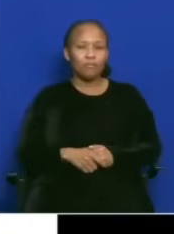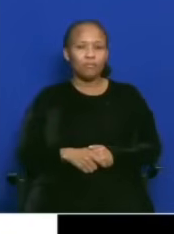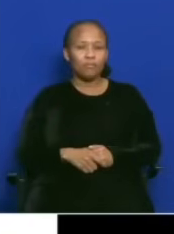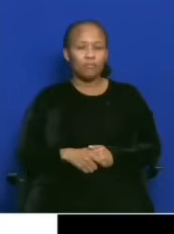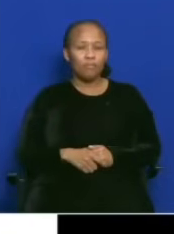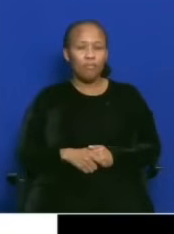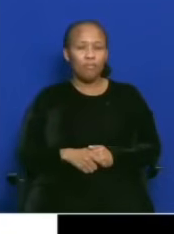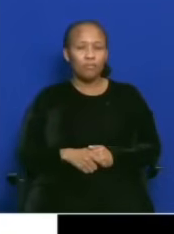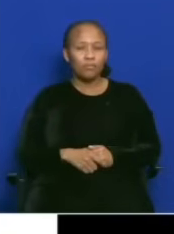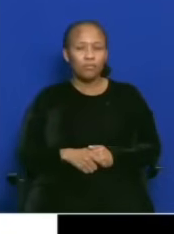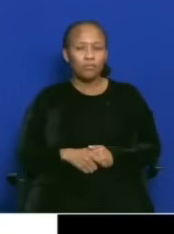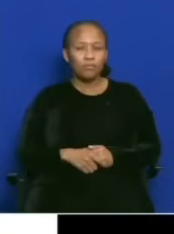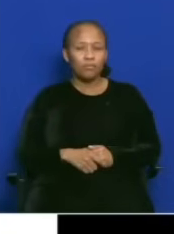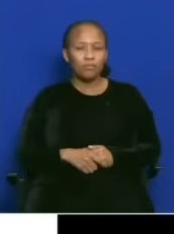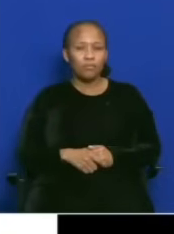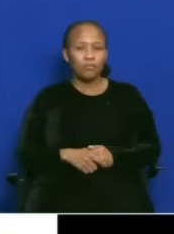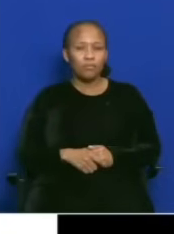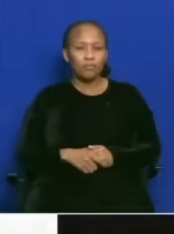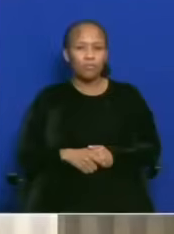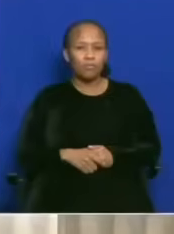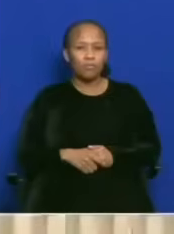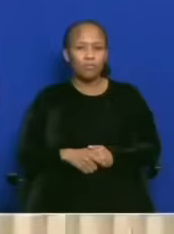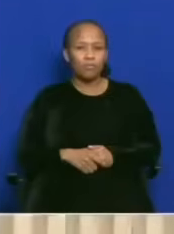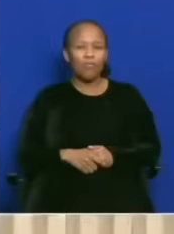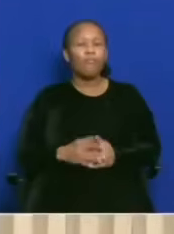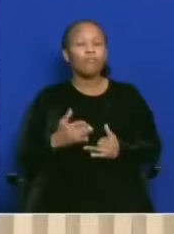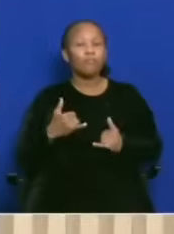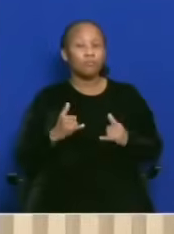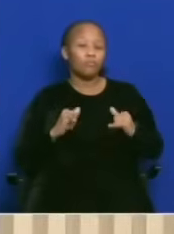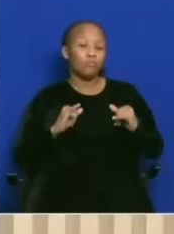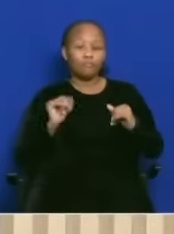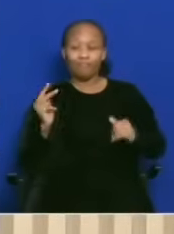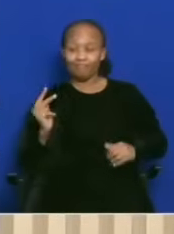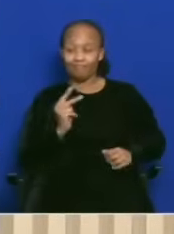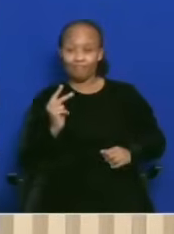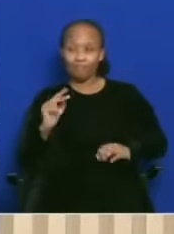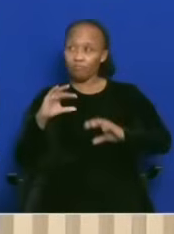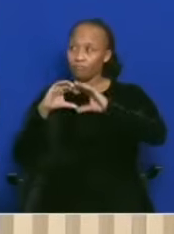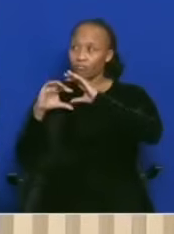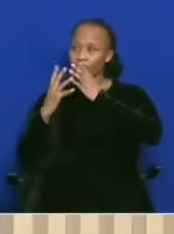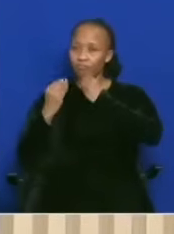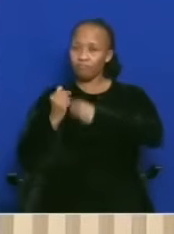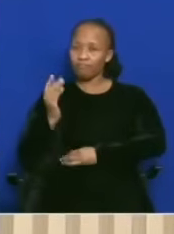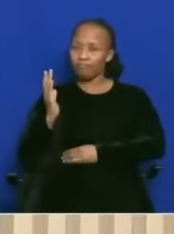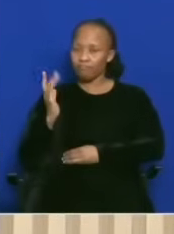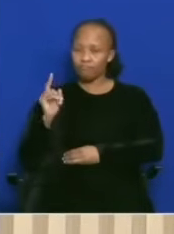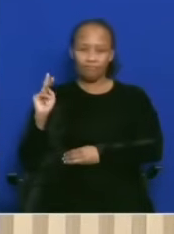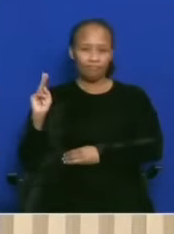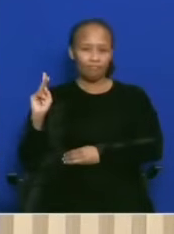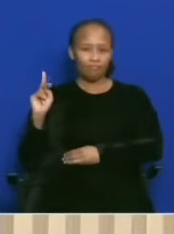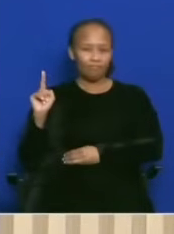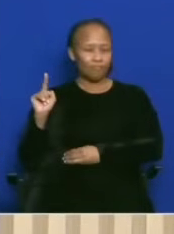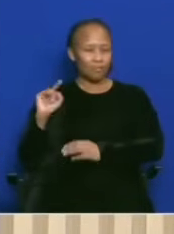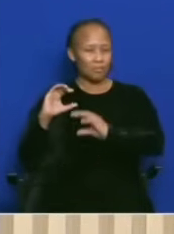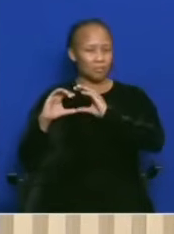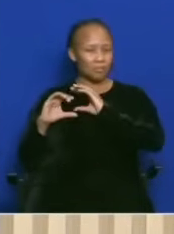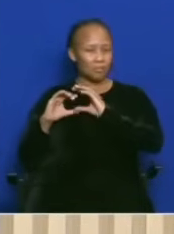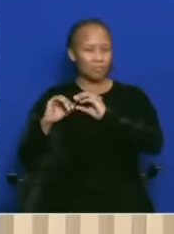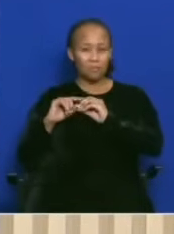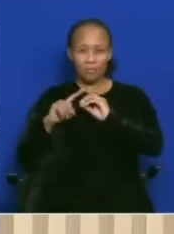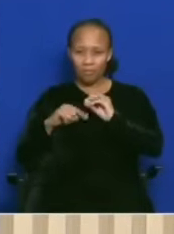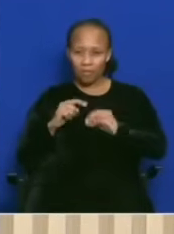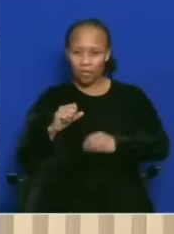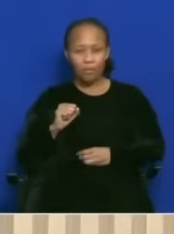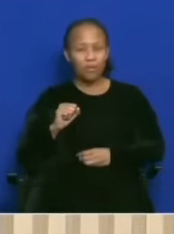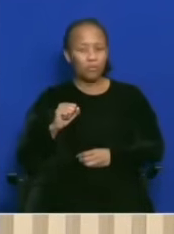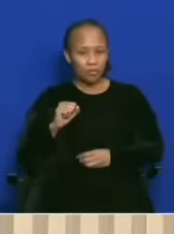So his communication here with General Khan is not about a third party. He's saying we